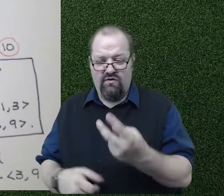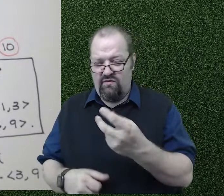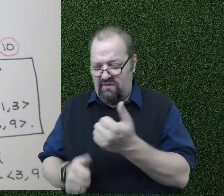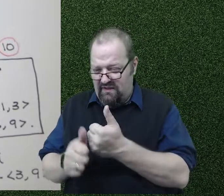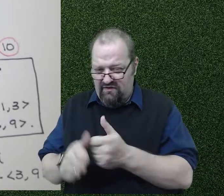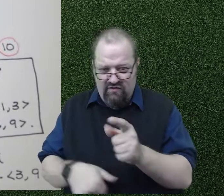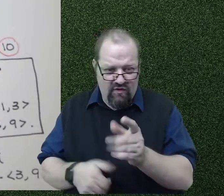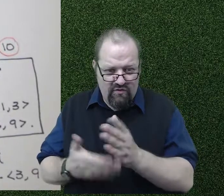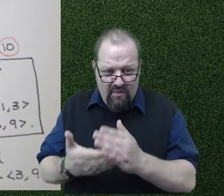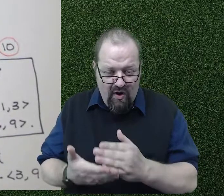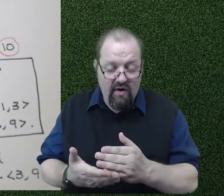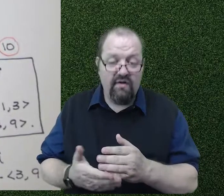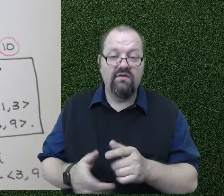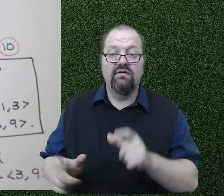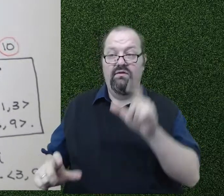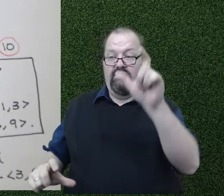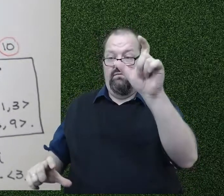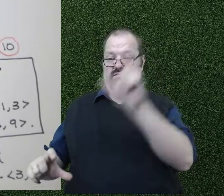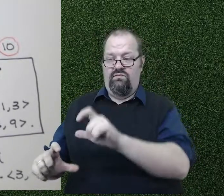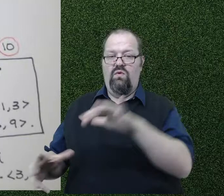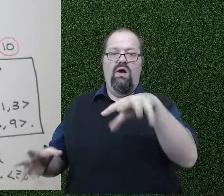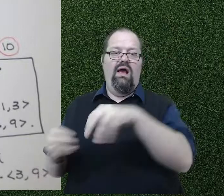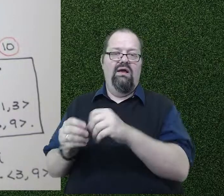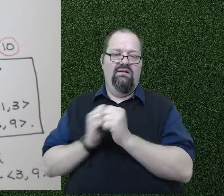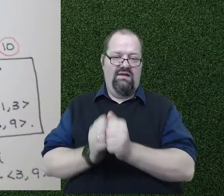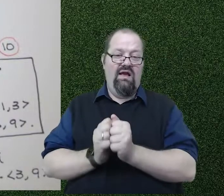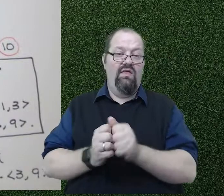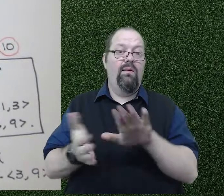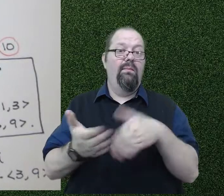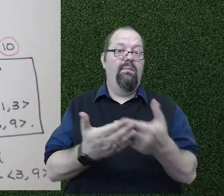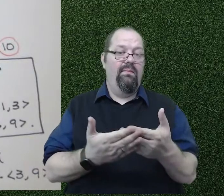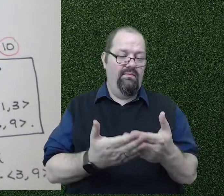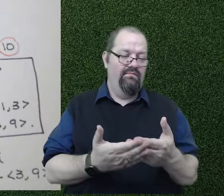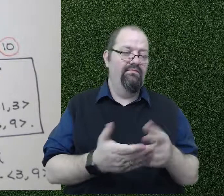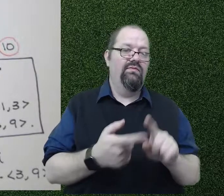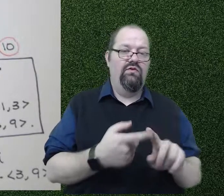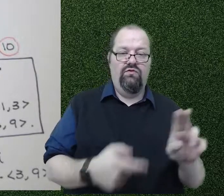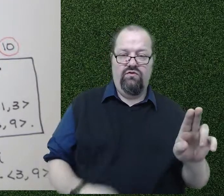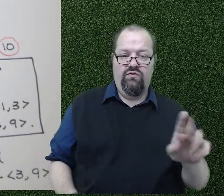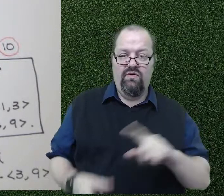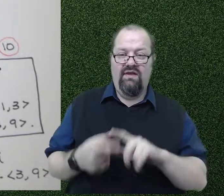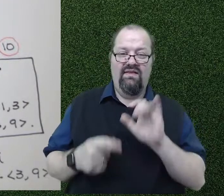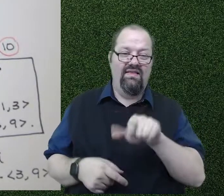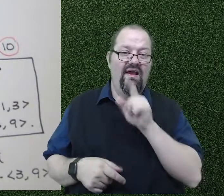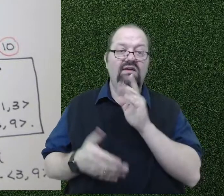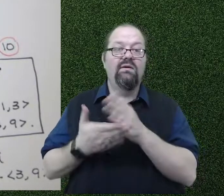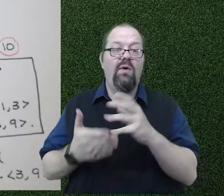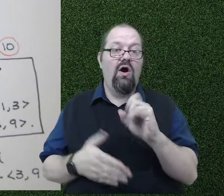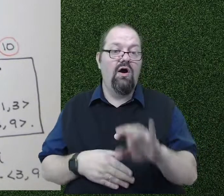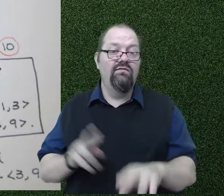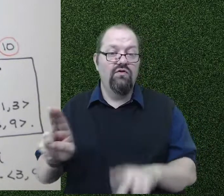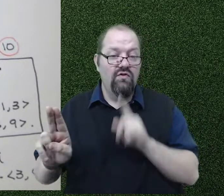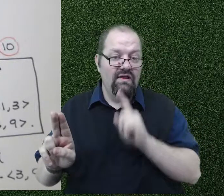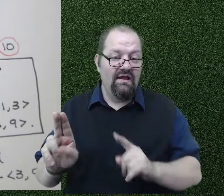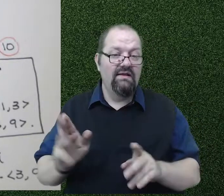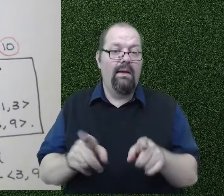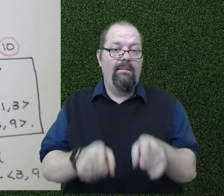one and this one. They add together to get u. And this one is just the part of u that's parallel to